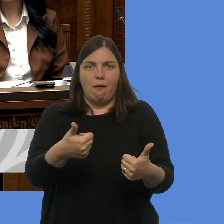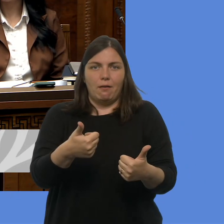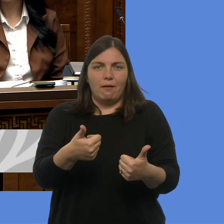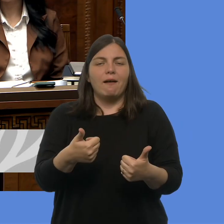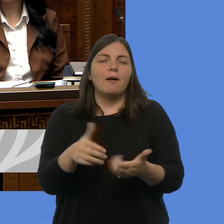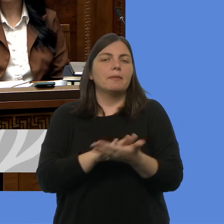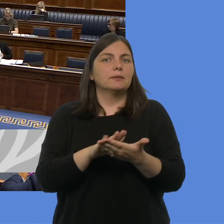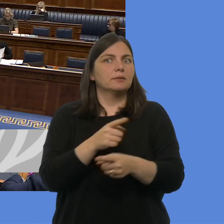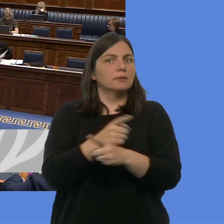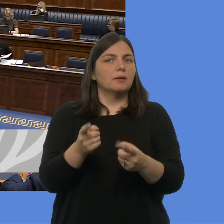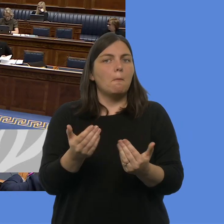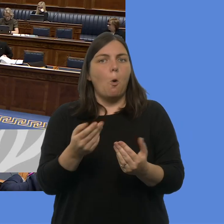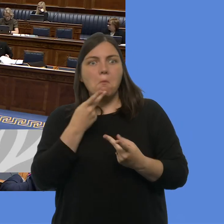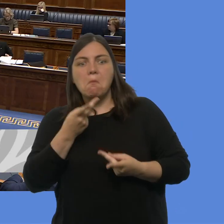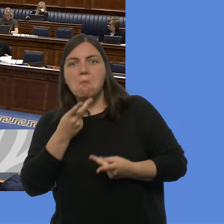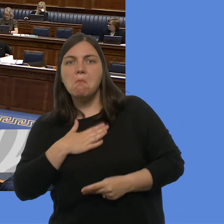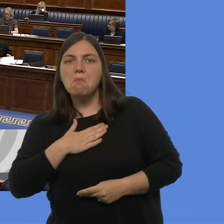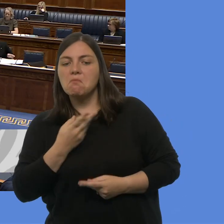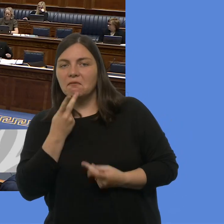destination of choice. Mr. Clark.